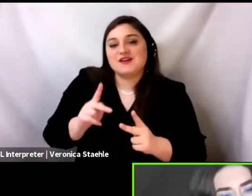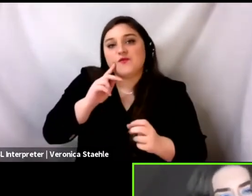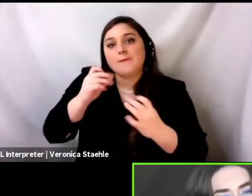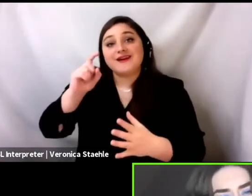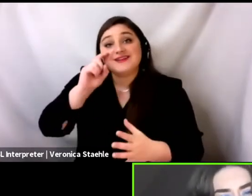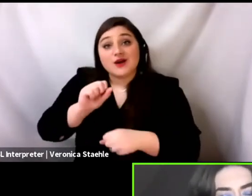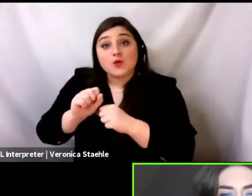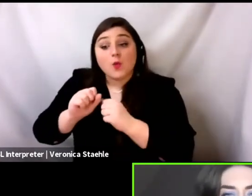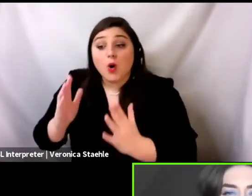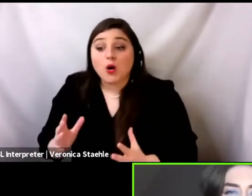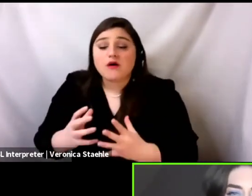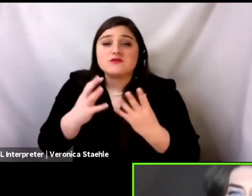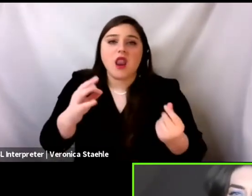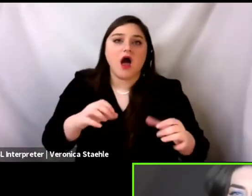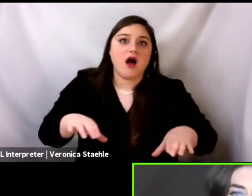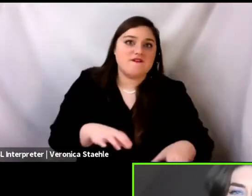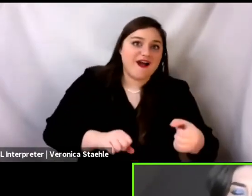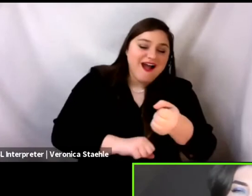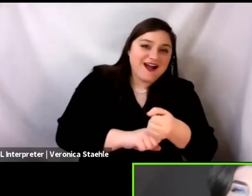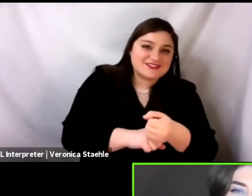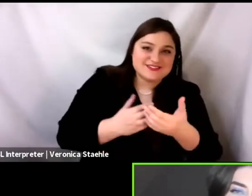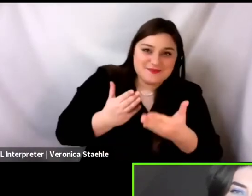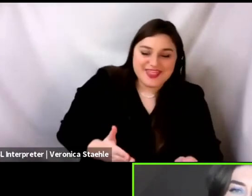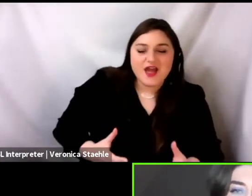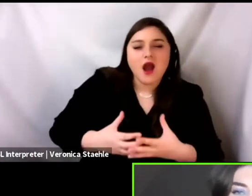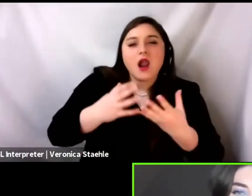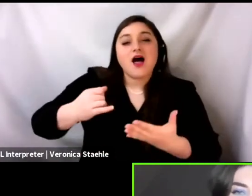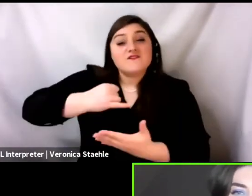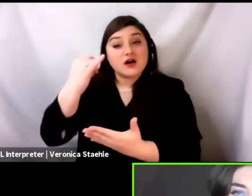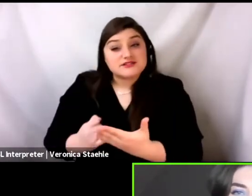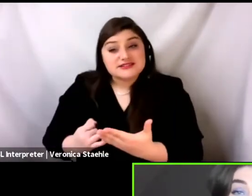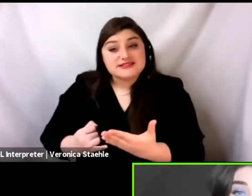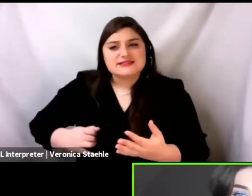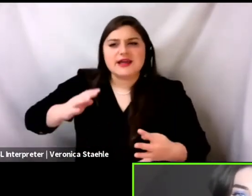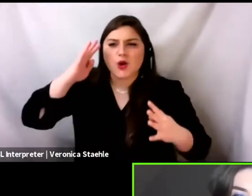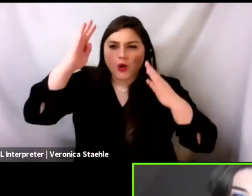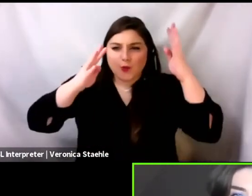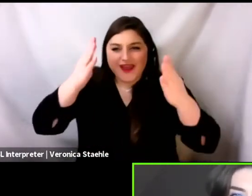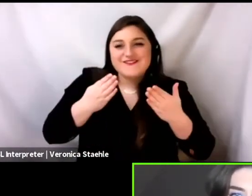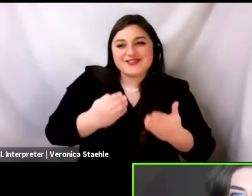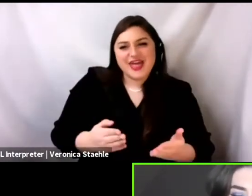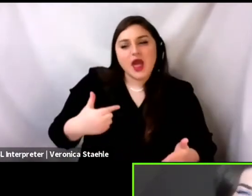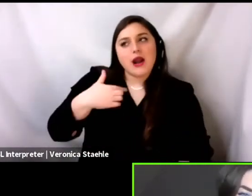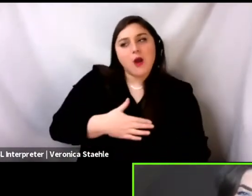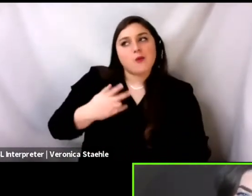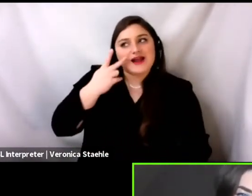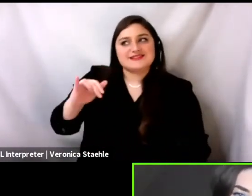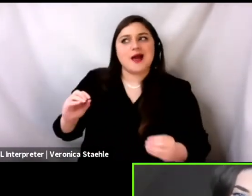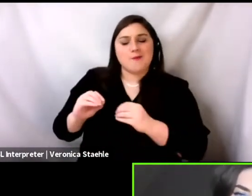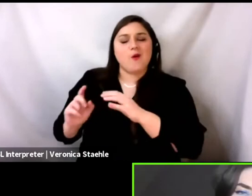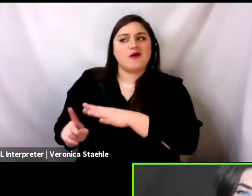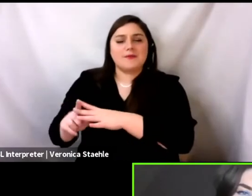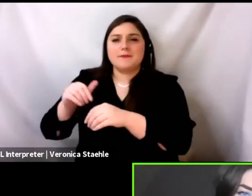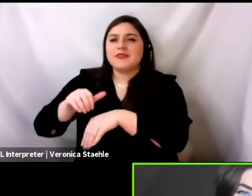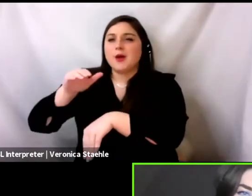also incredibly focused on the creative and the artistic, which is something that I'd love to see more of in the British sex worker movement. We tend to be kind of